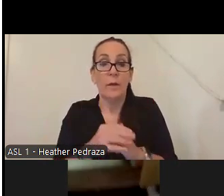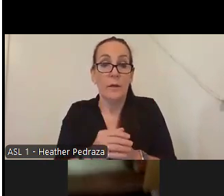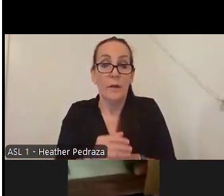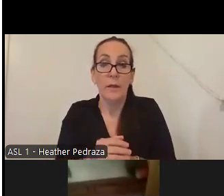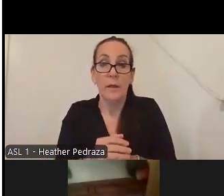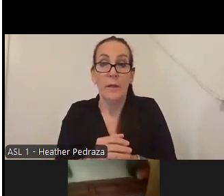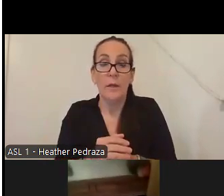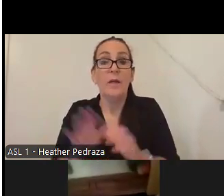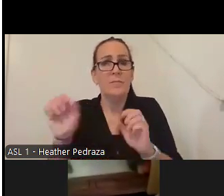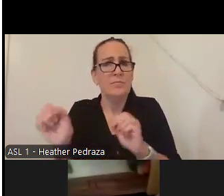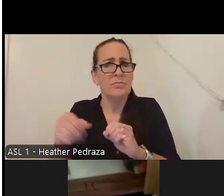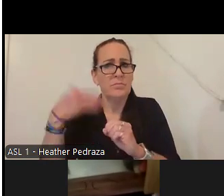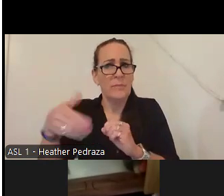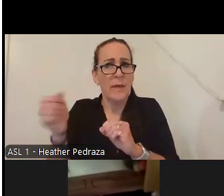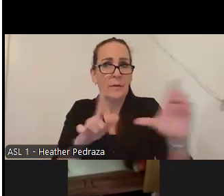let's see, next slide.